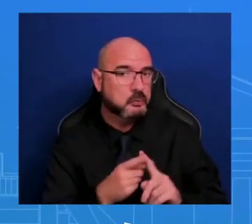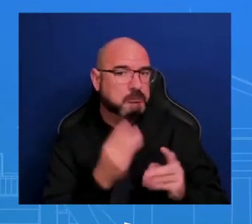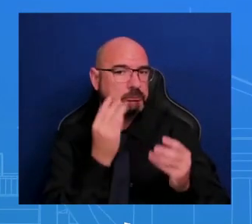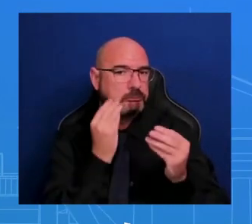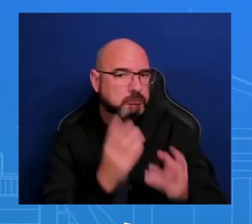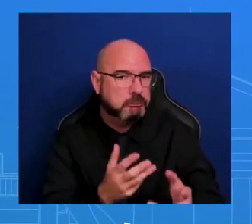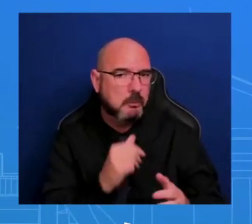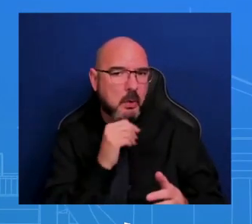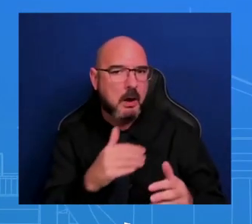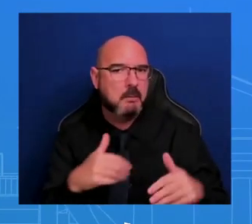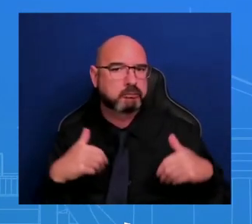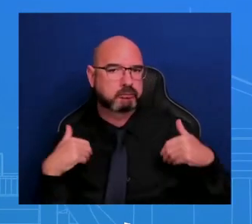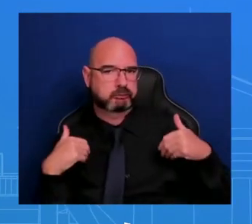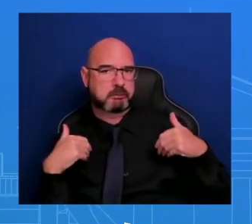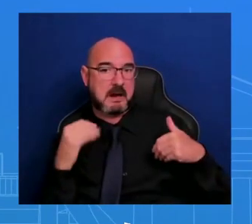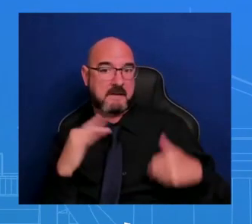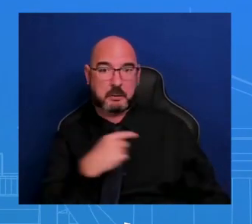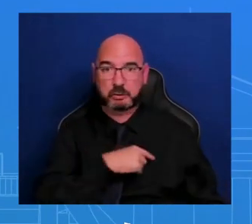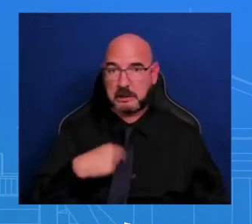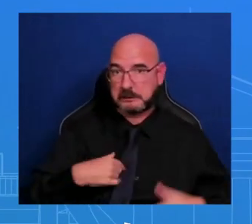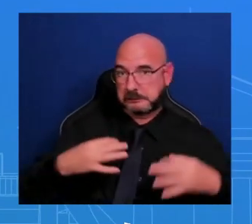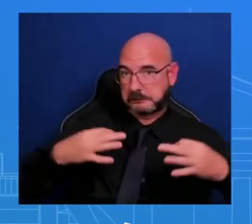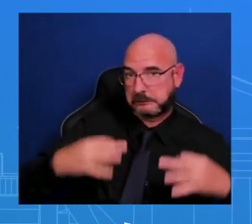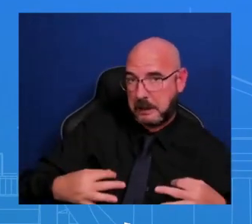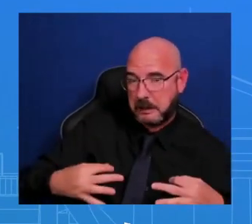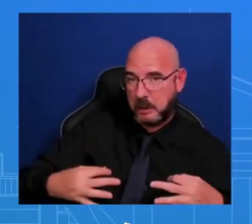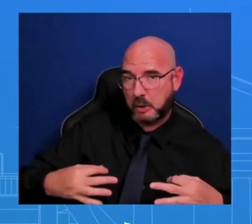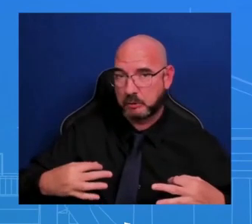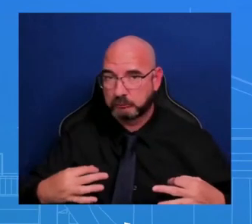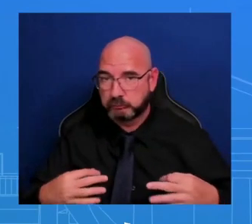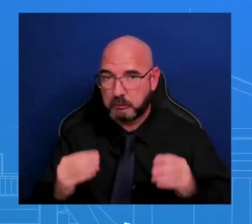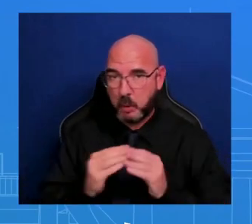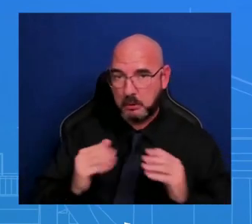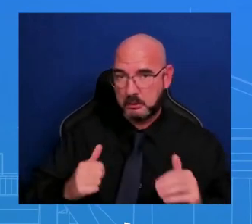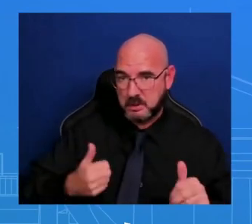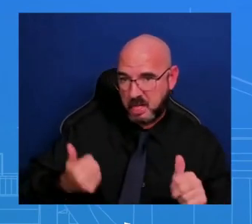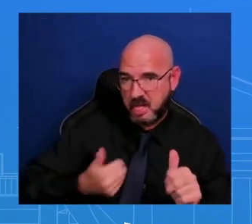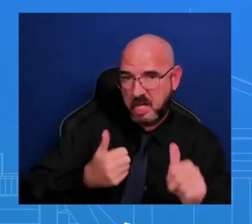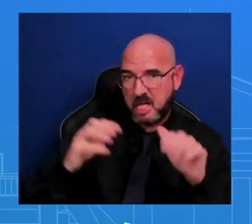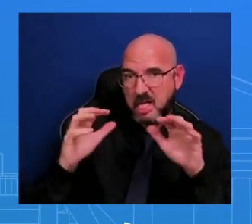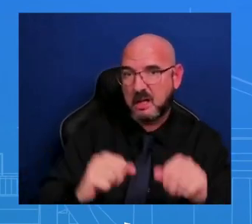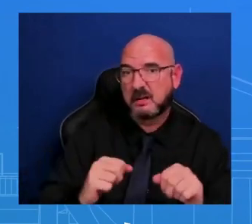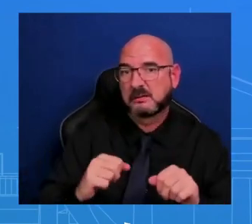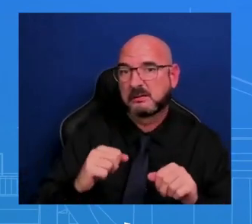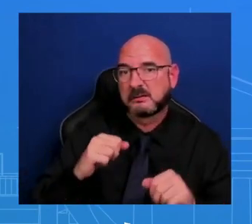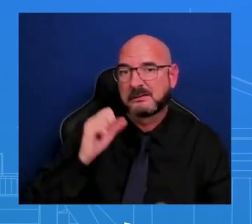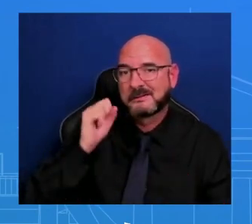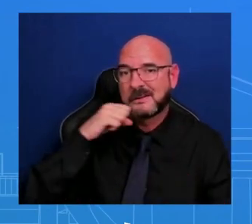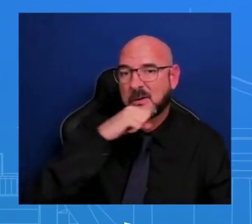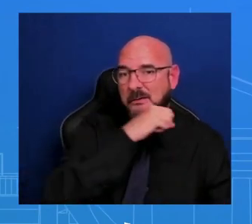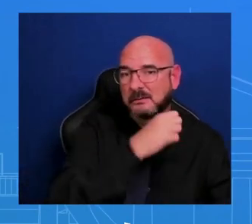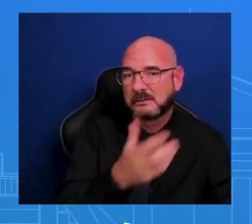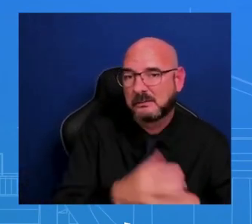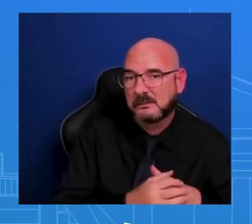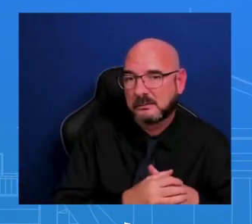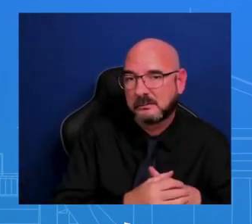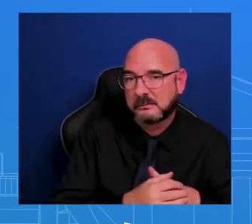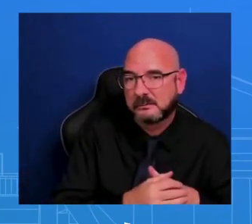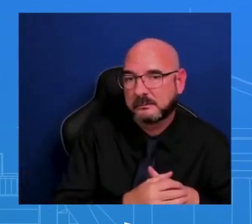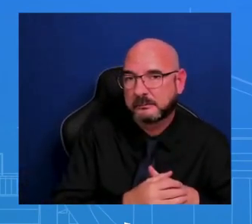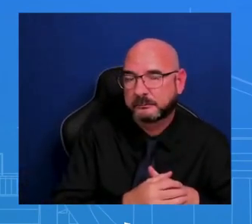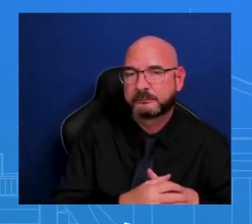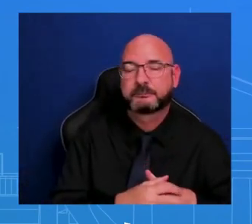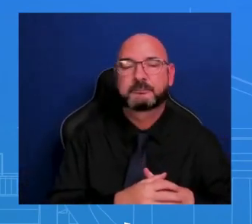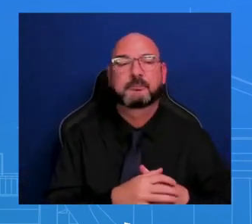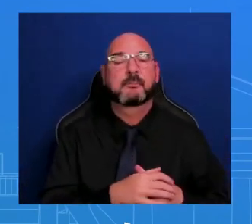things just to say at the top. As you know, Wang Yi is also going to be meeting with Secretary Blinken and also our National